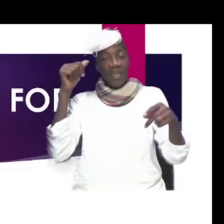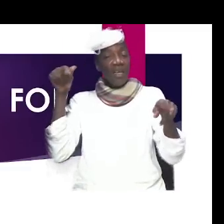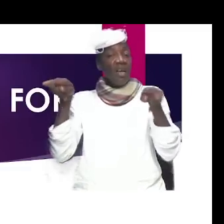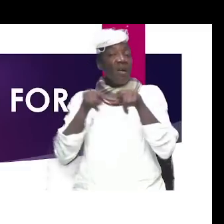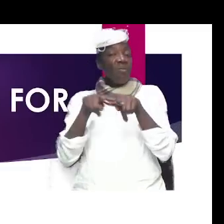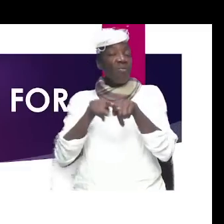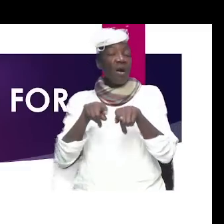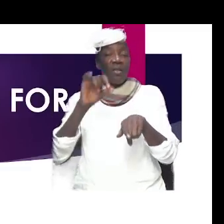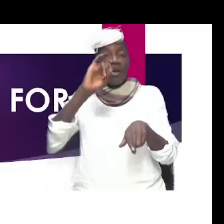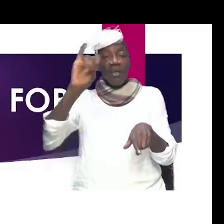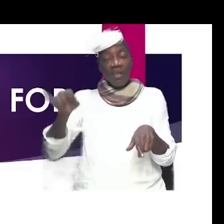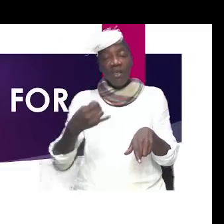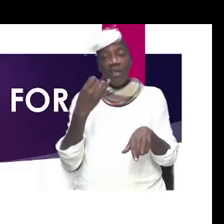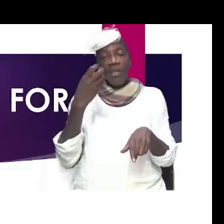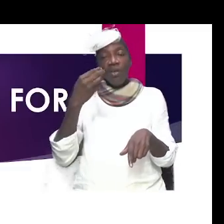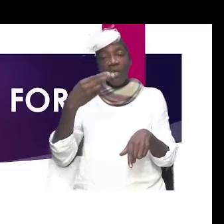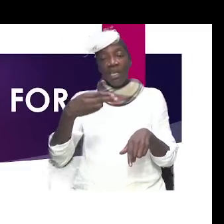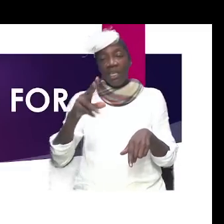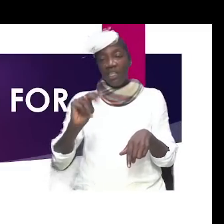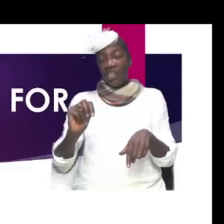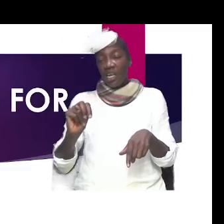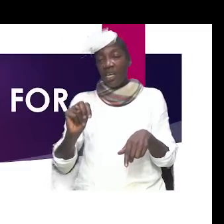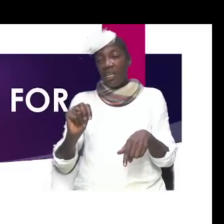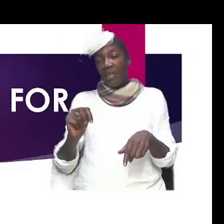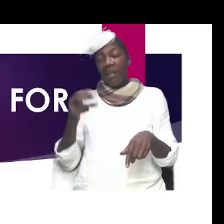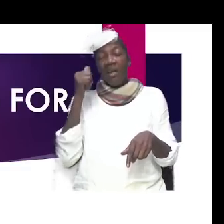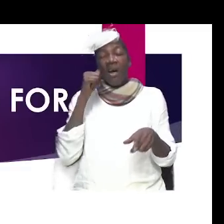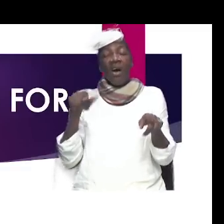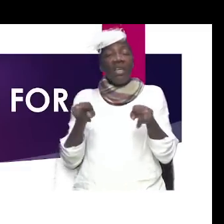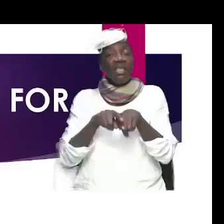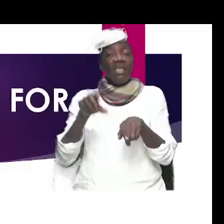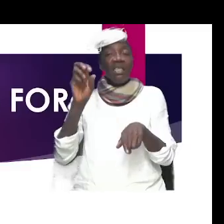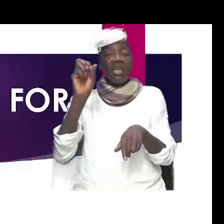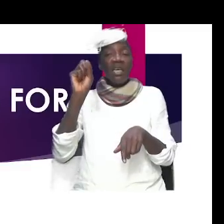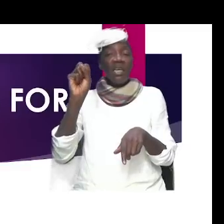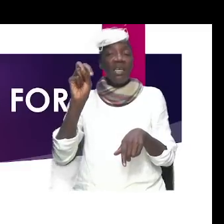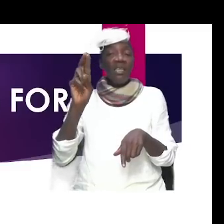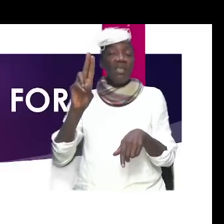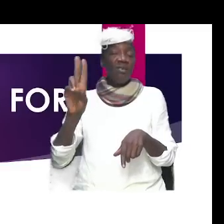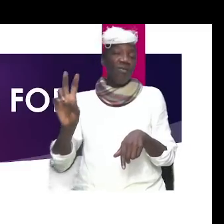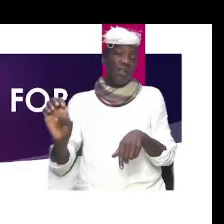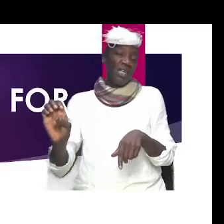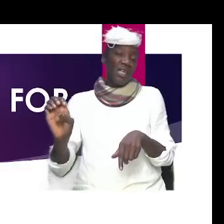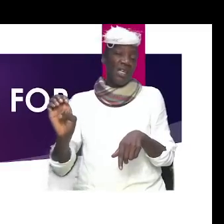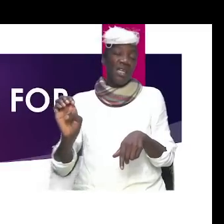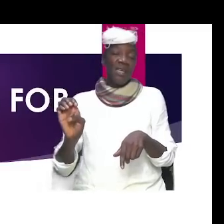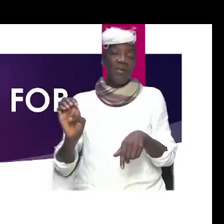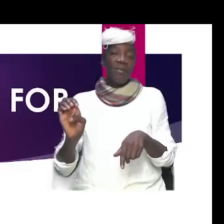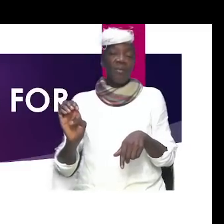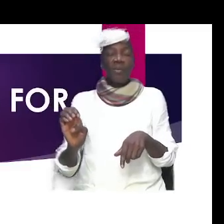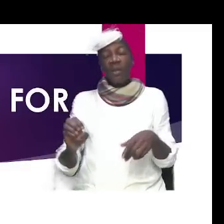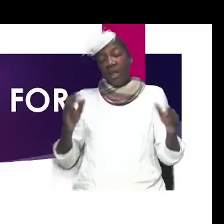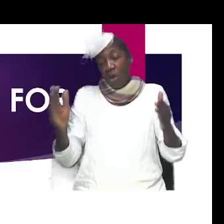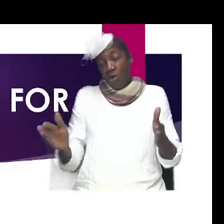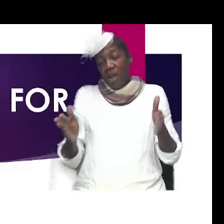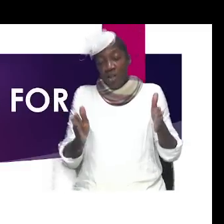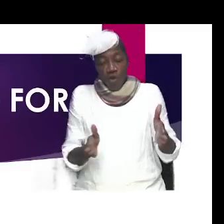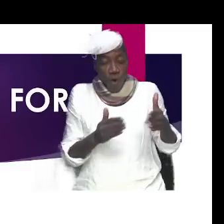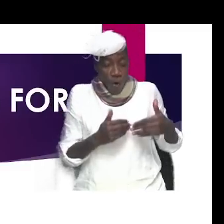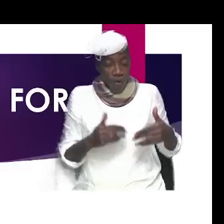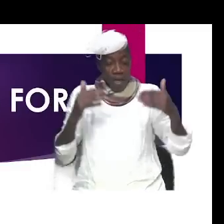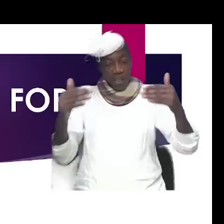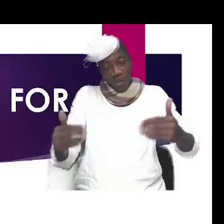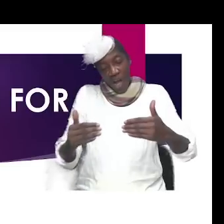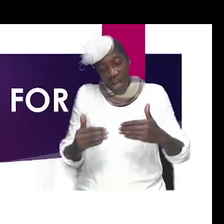Sister Sue. Just use this as something that will bring glory to your name. And you go and you encourage that saint and you encourage that unsaved